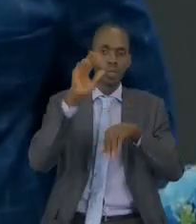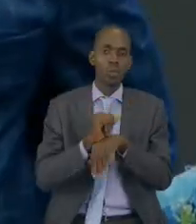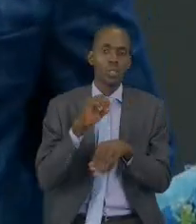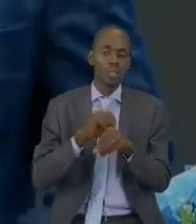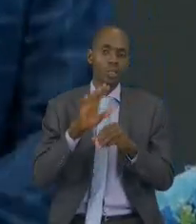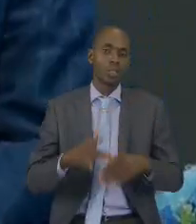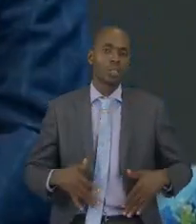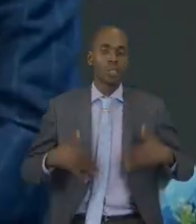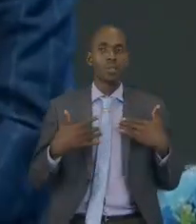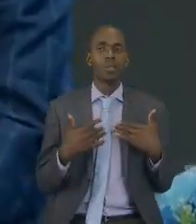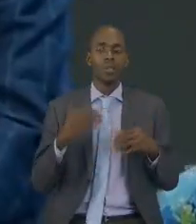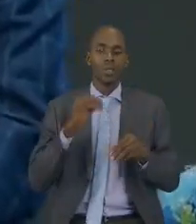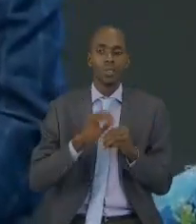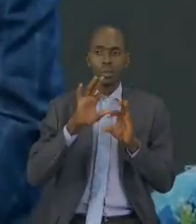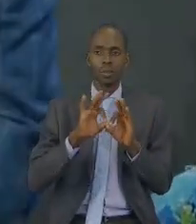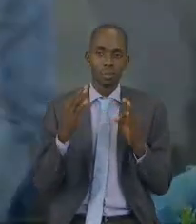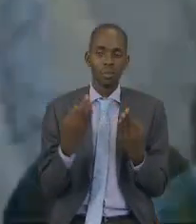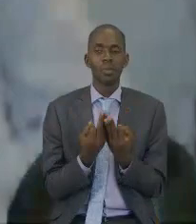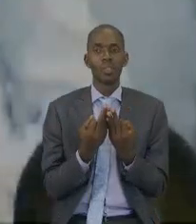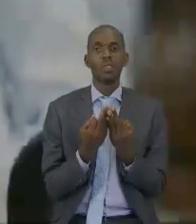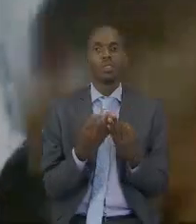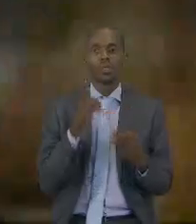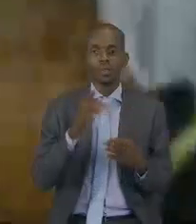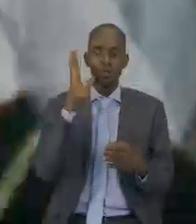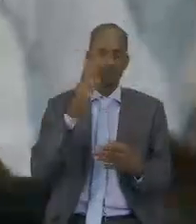life, in your family. You will